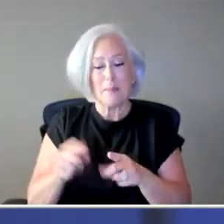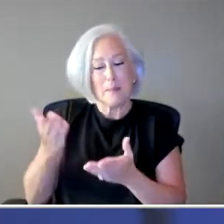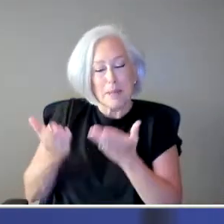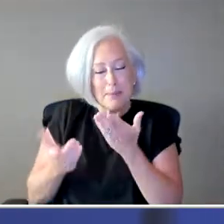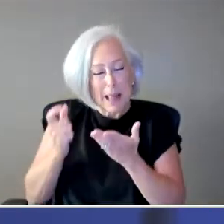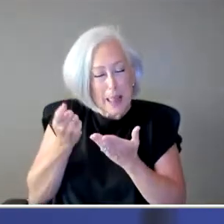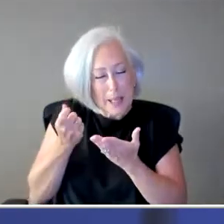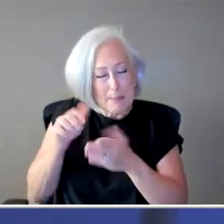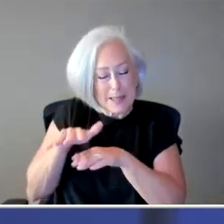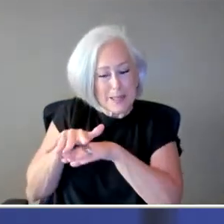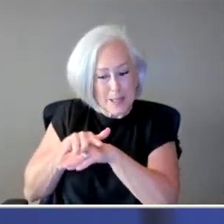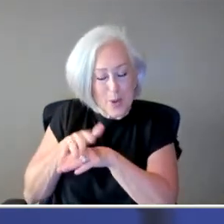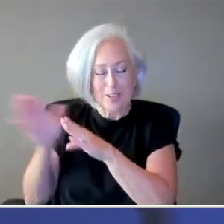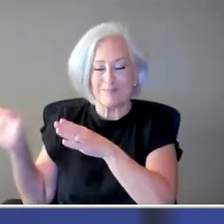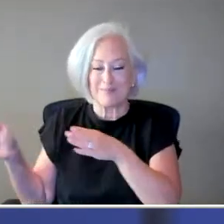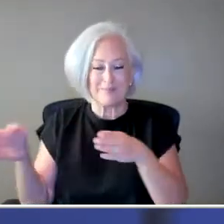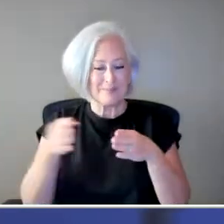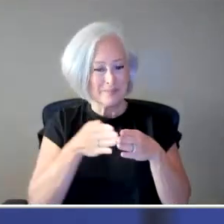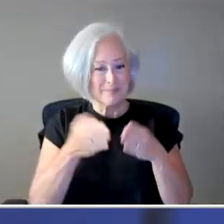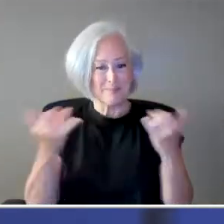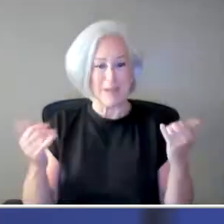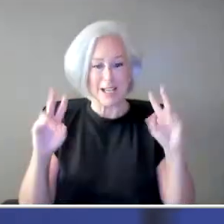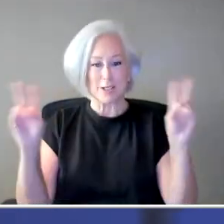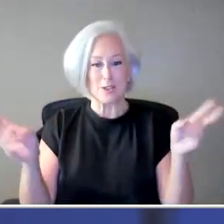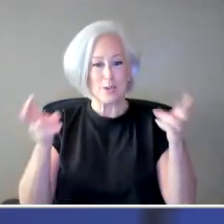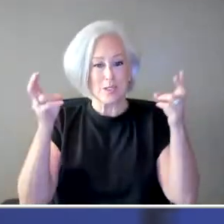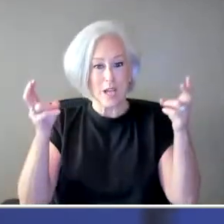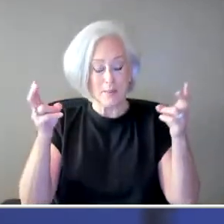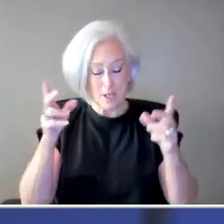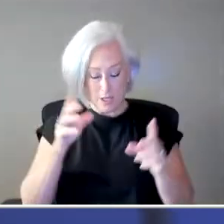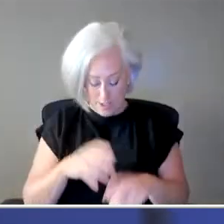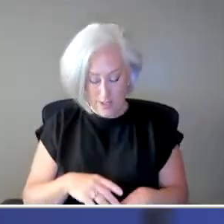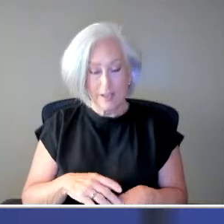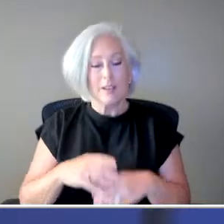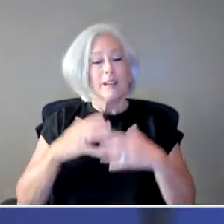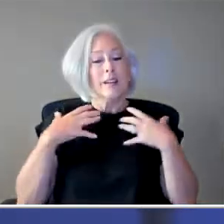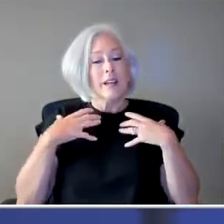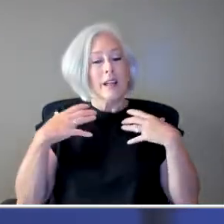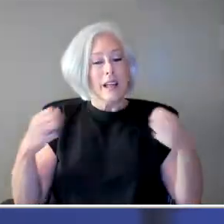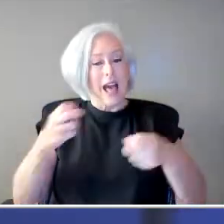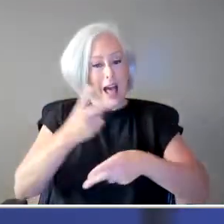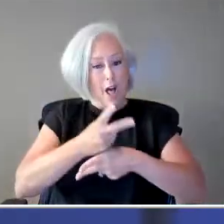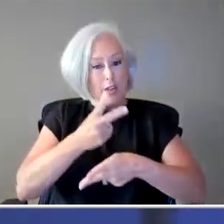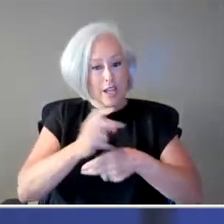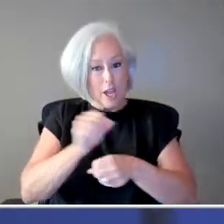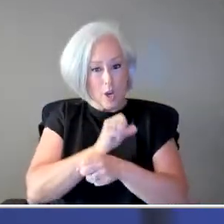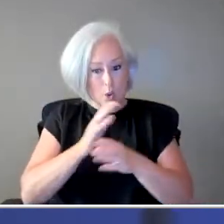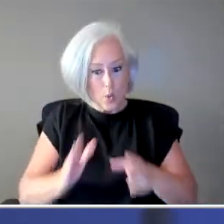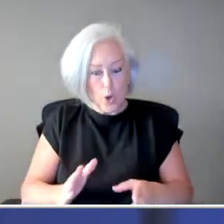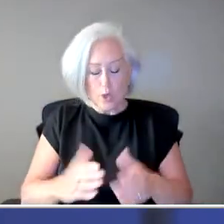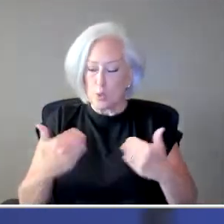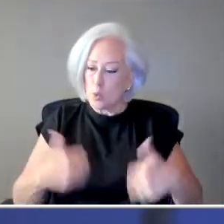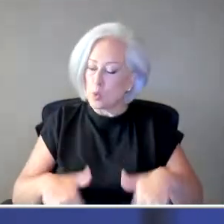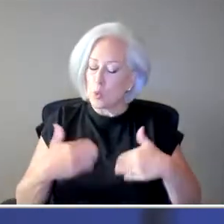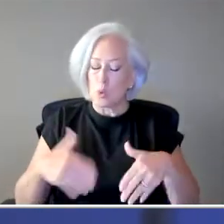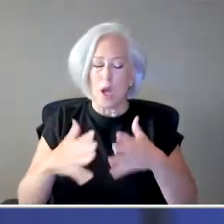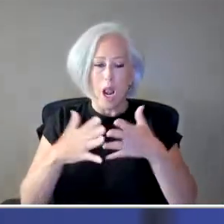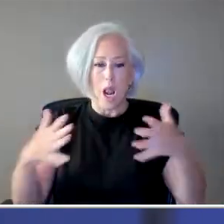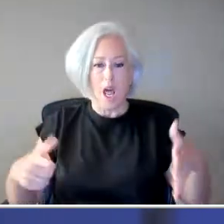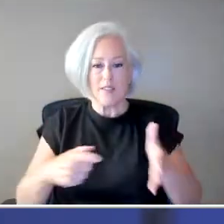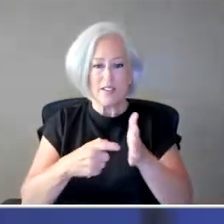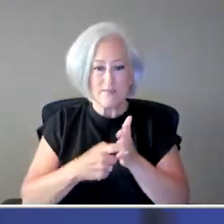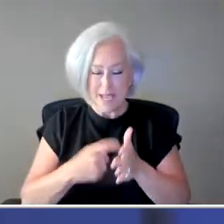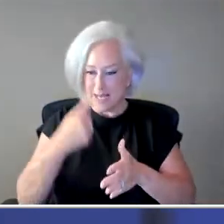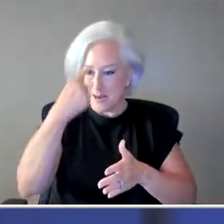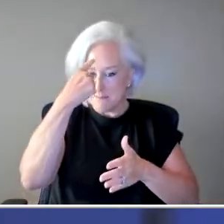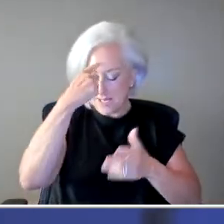topic today. Healthcare workers face unique demands on their physical and mental health. And today, we are learning about some of the